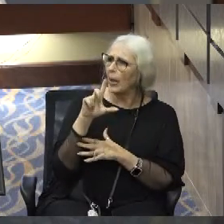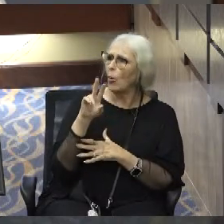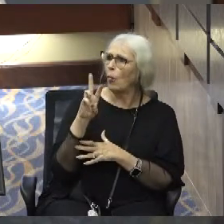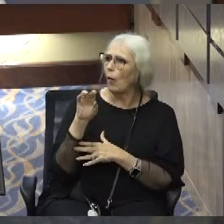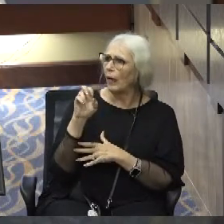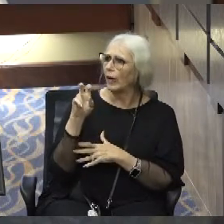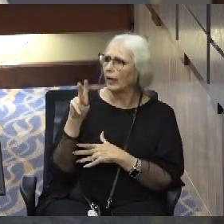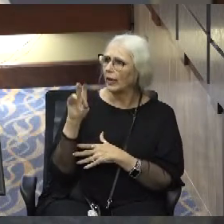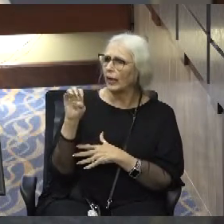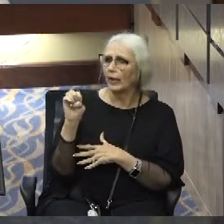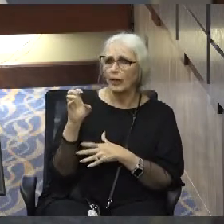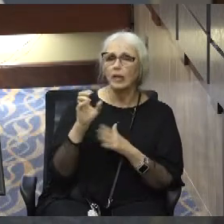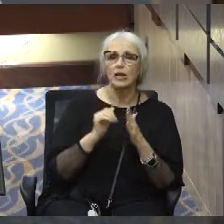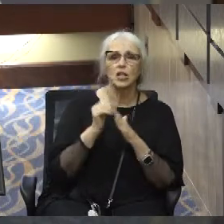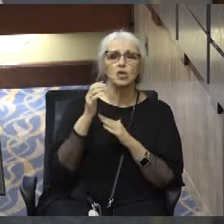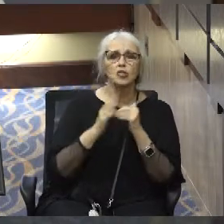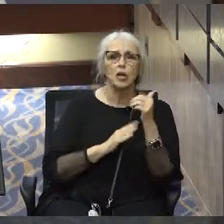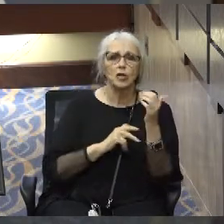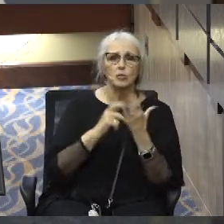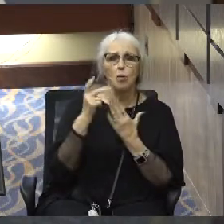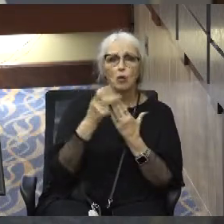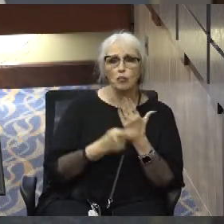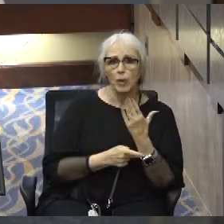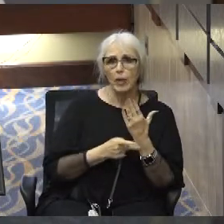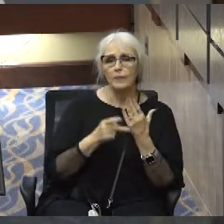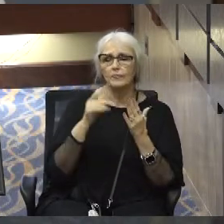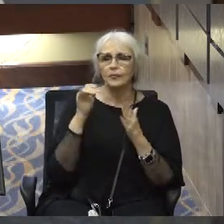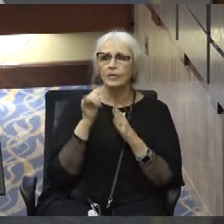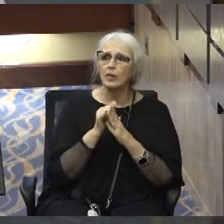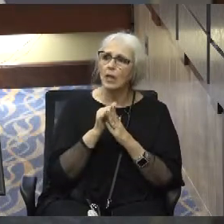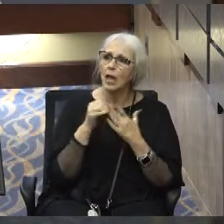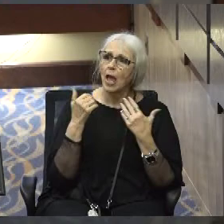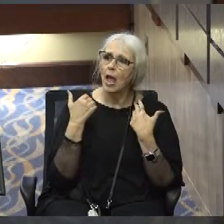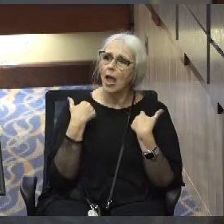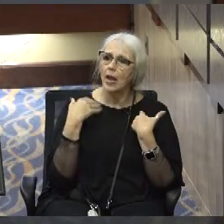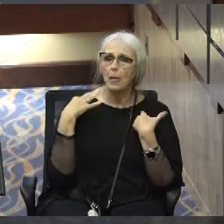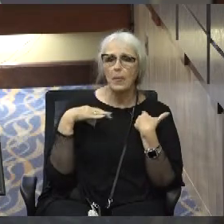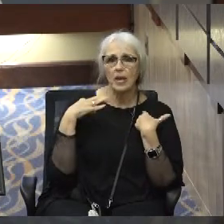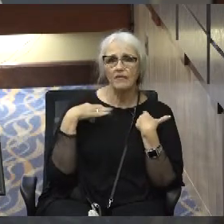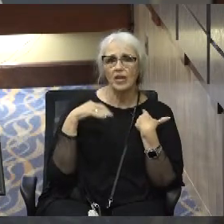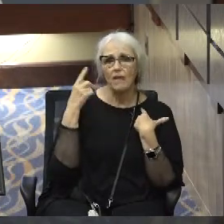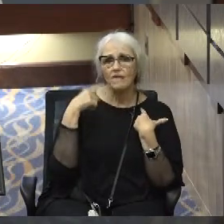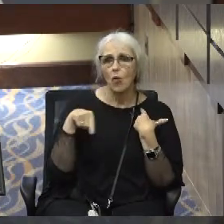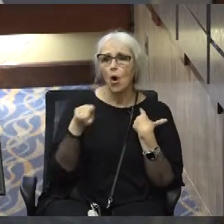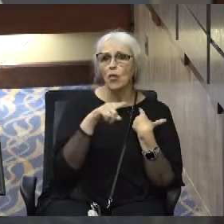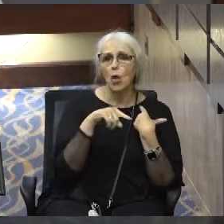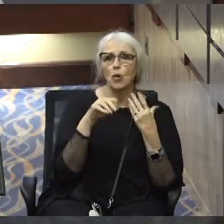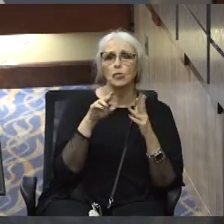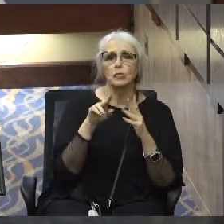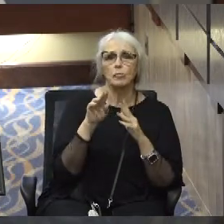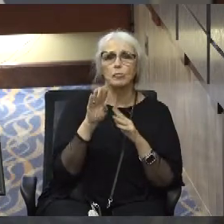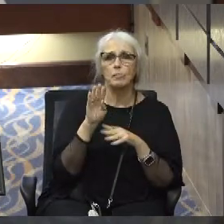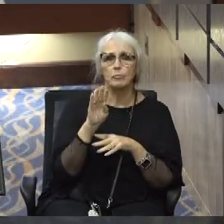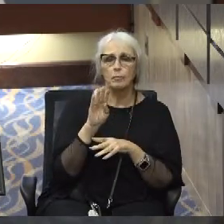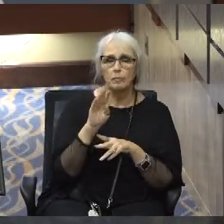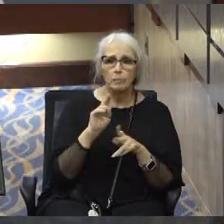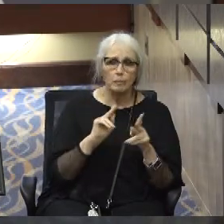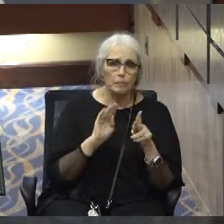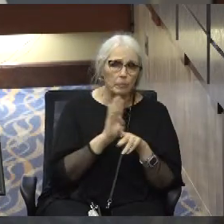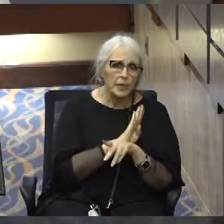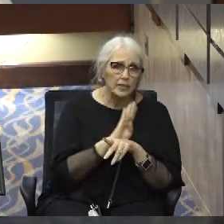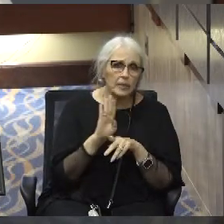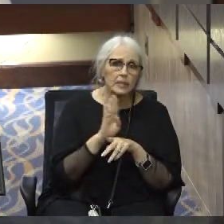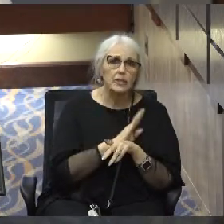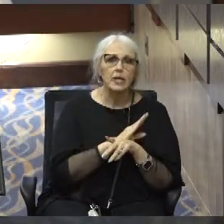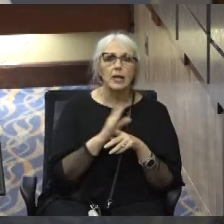mitigation program that had some sort of benefit for those businesses that are impacted by construction that,